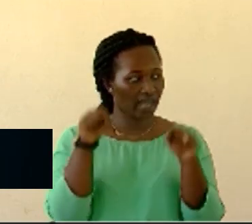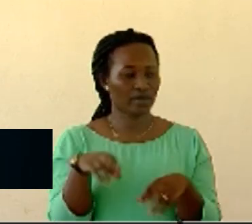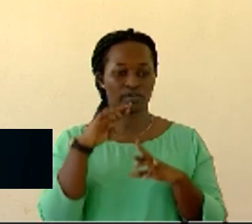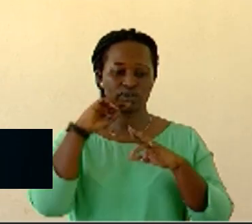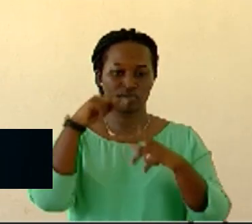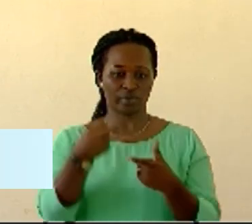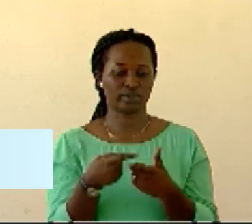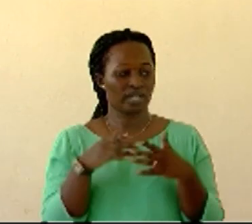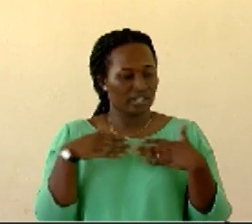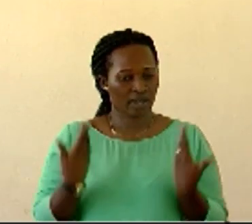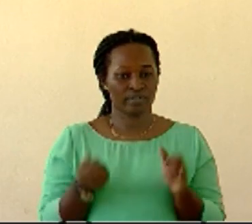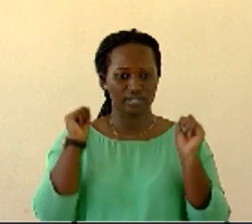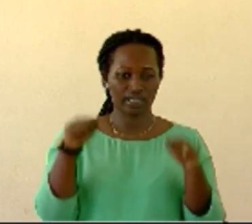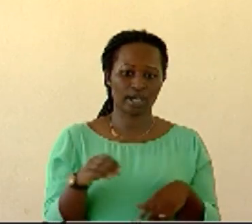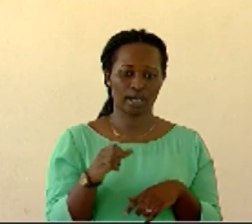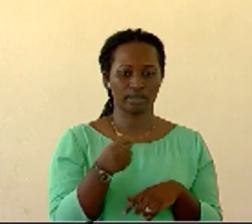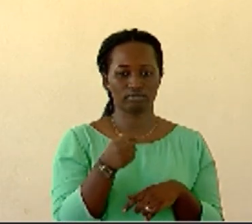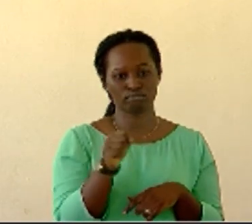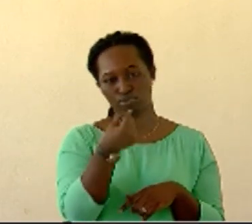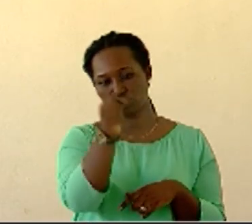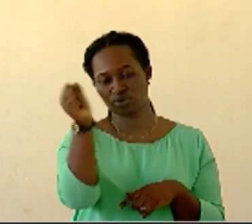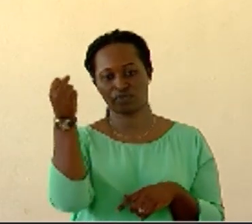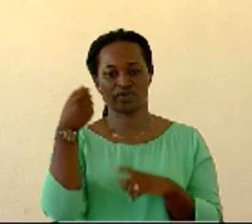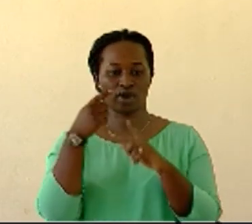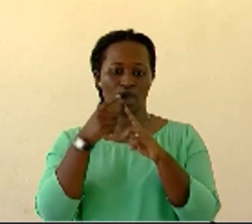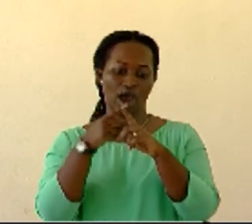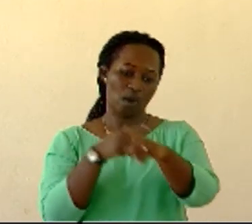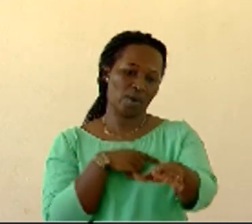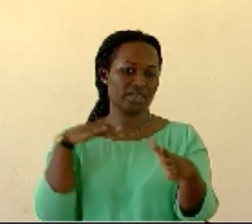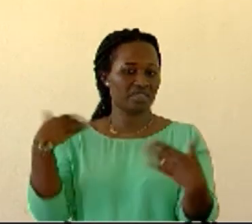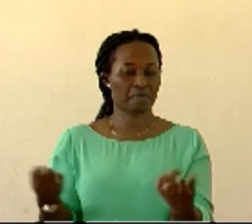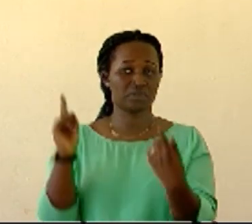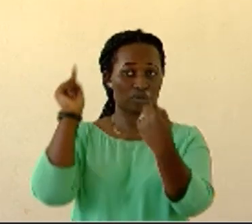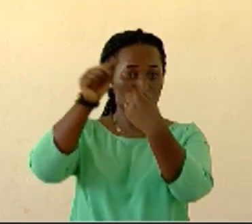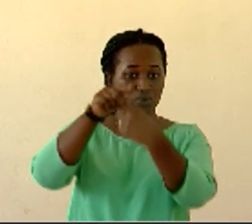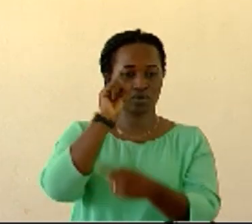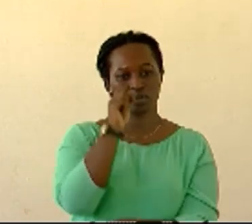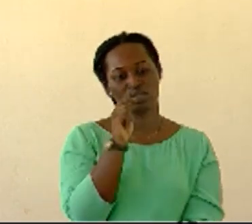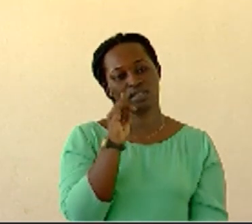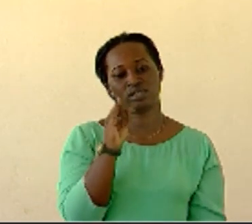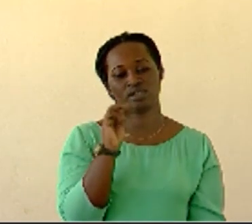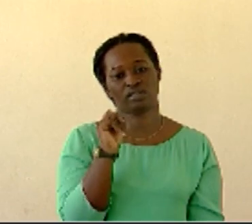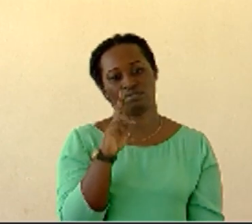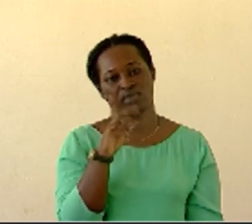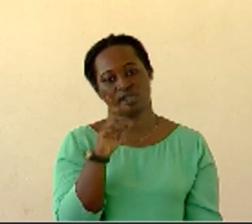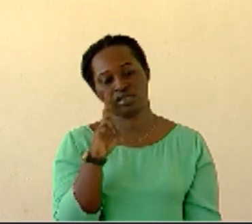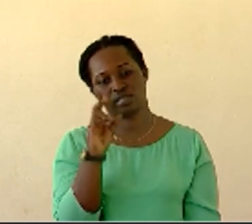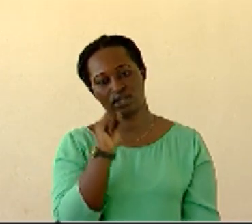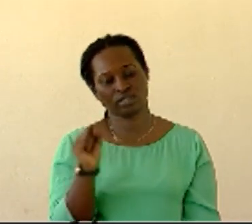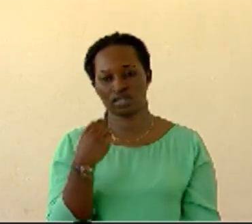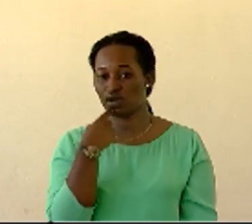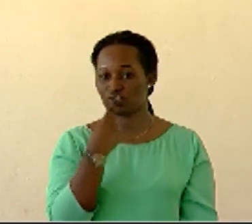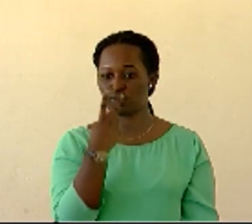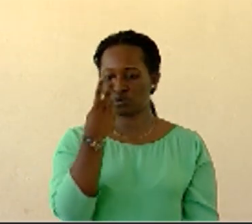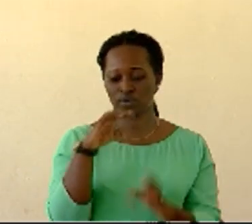respond or can move to or away from the stimulus. So we have also talked about two types